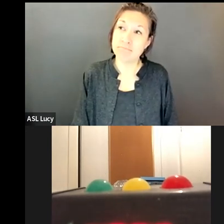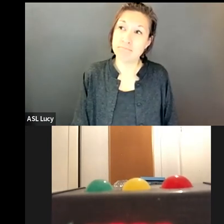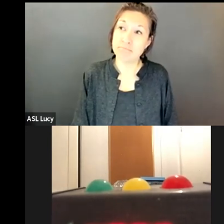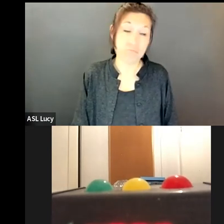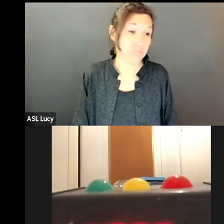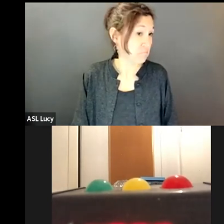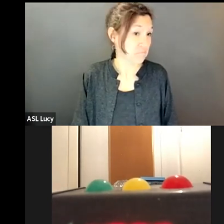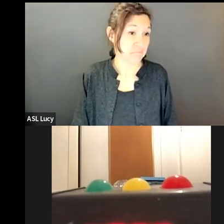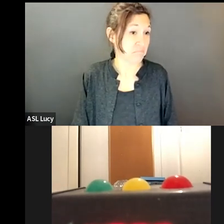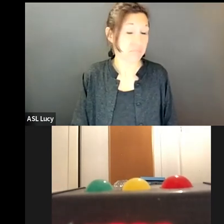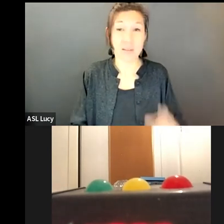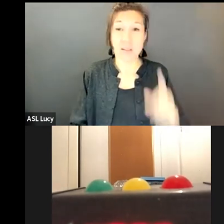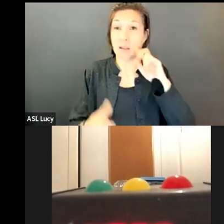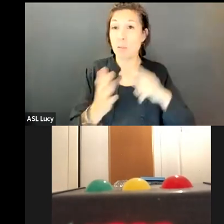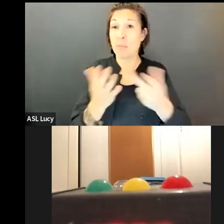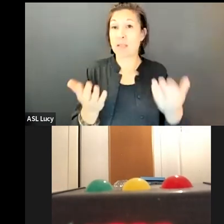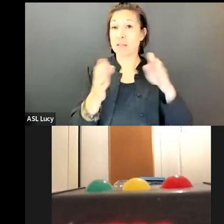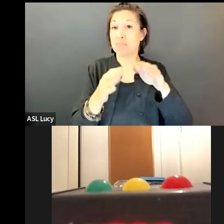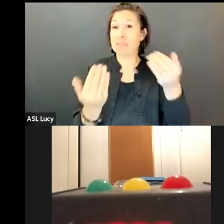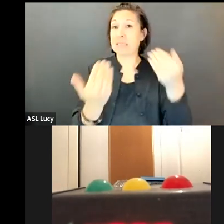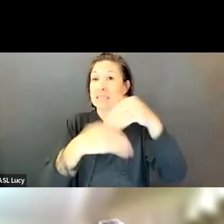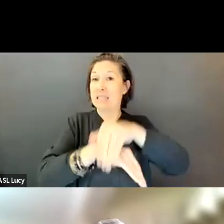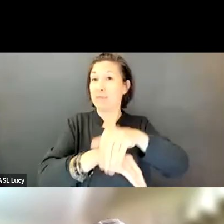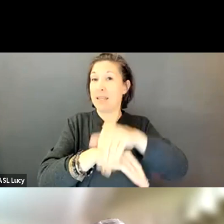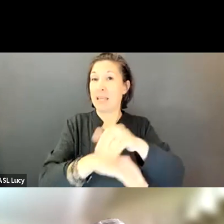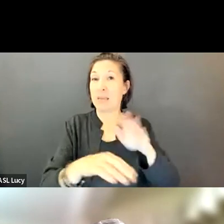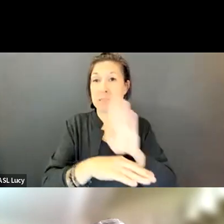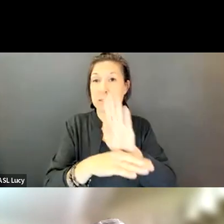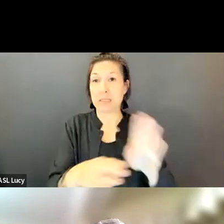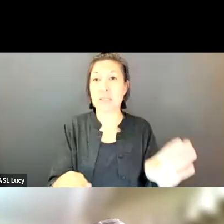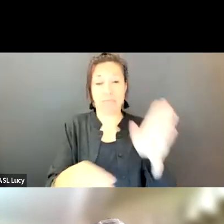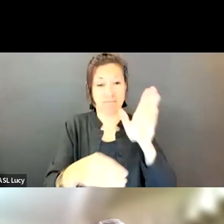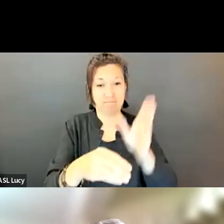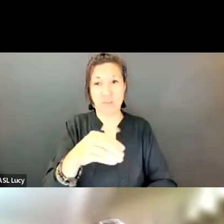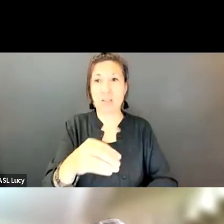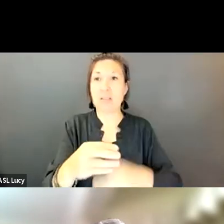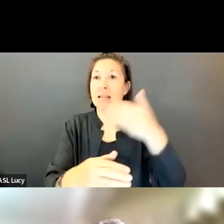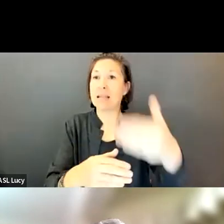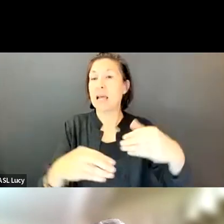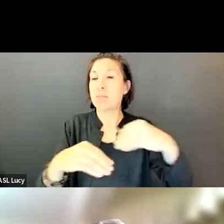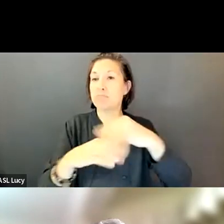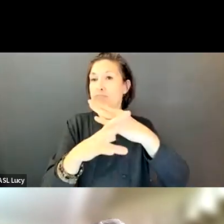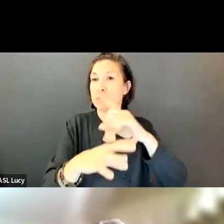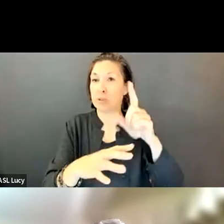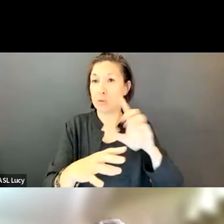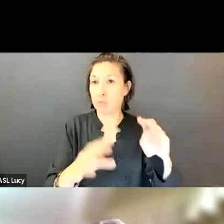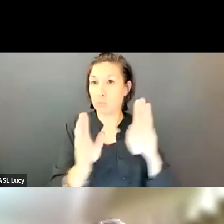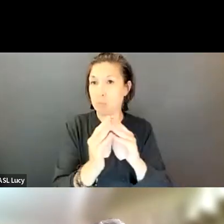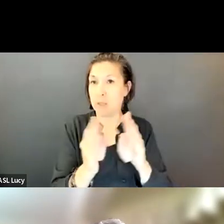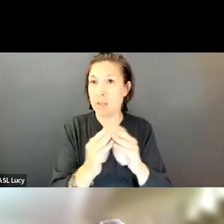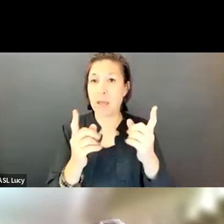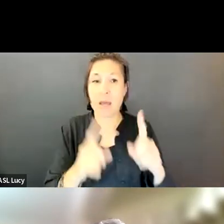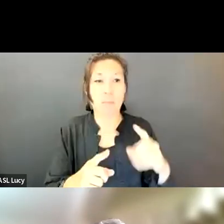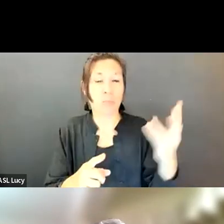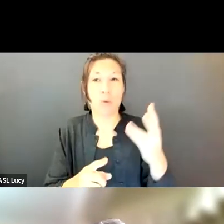not that concludes our business for this evening um the next virtual school committee meeting will take place on